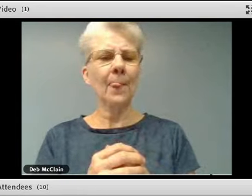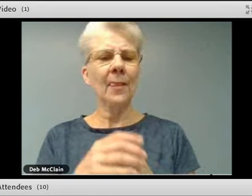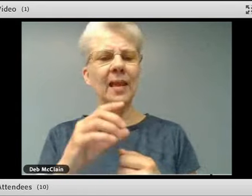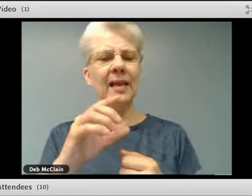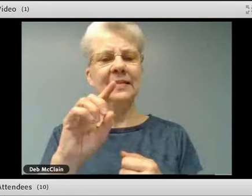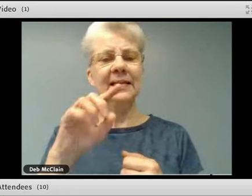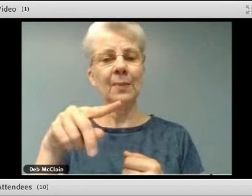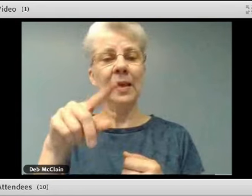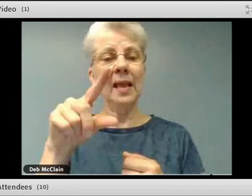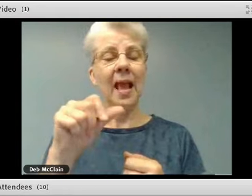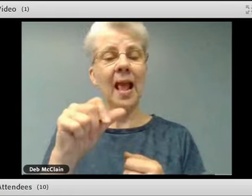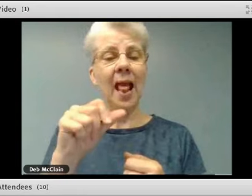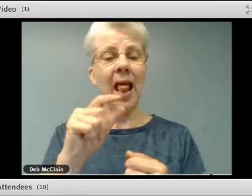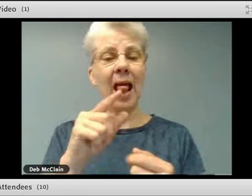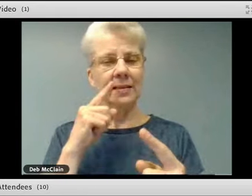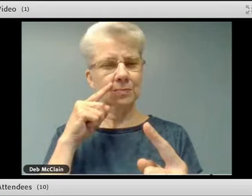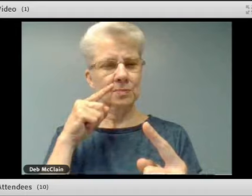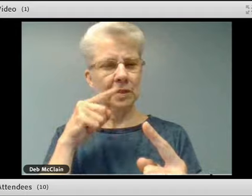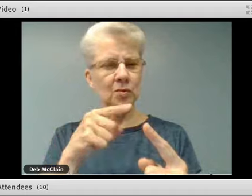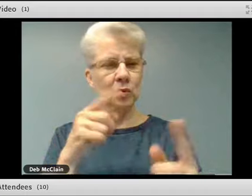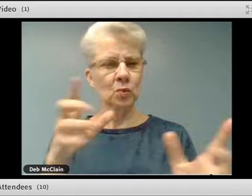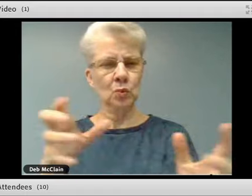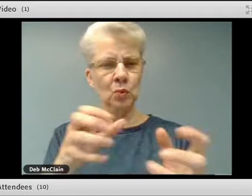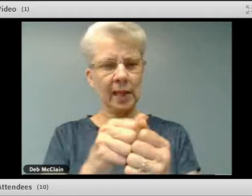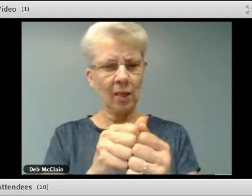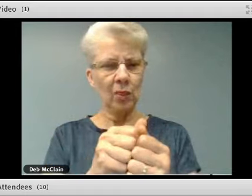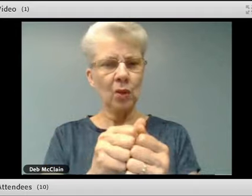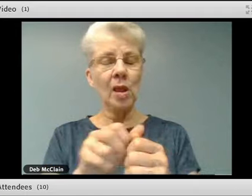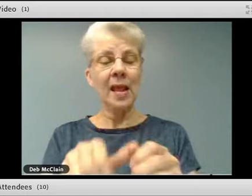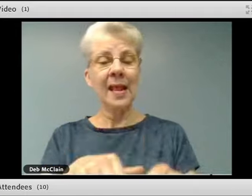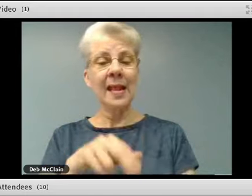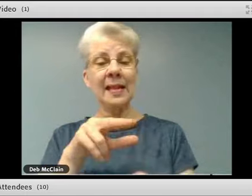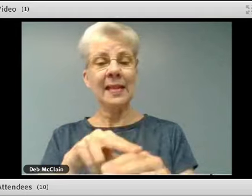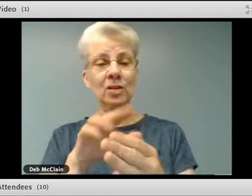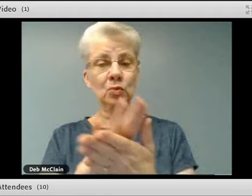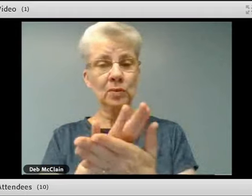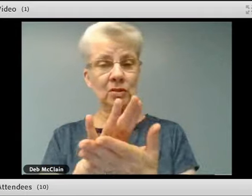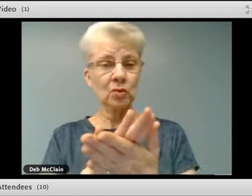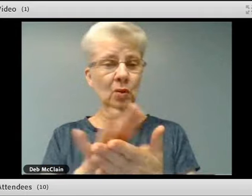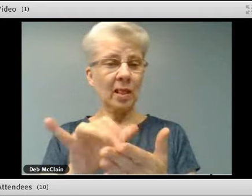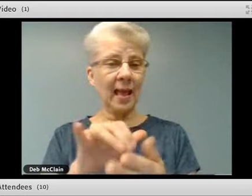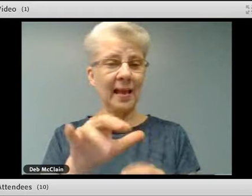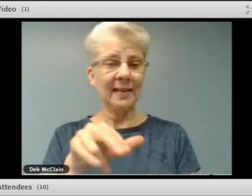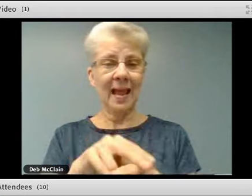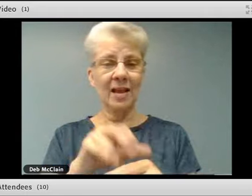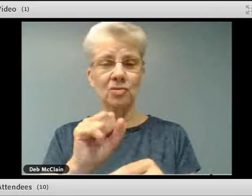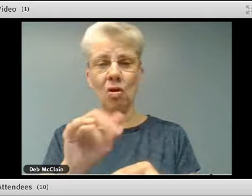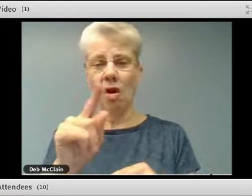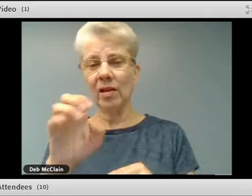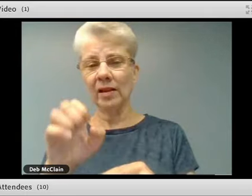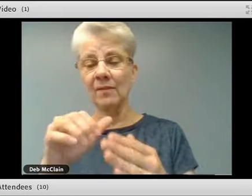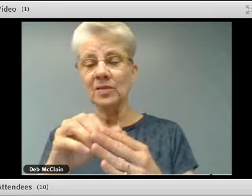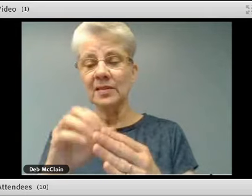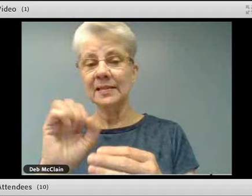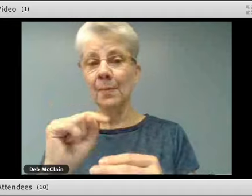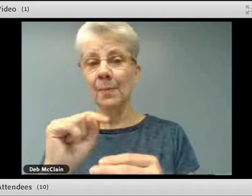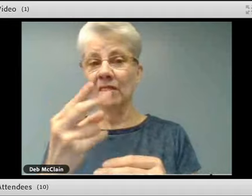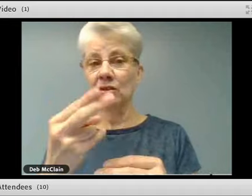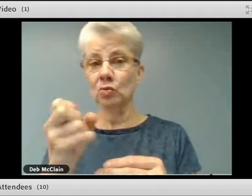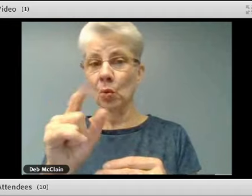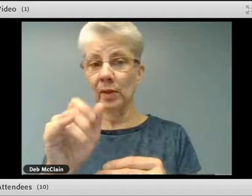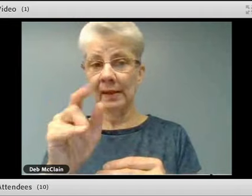DPLA is specifically bringing together both big national institutions, so like the National Archives and the Smithsonian,